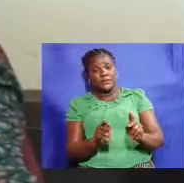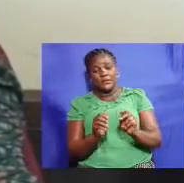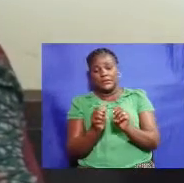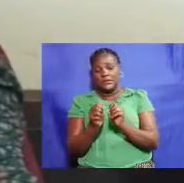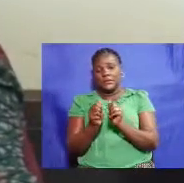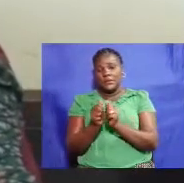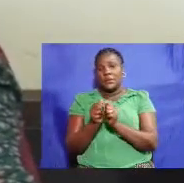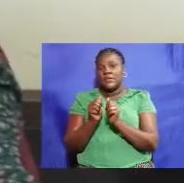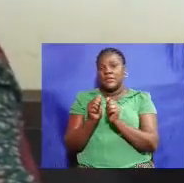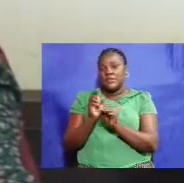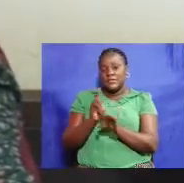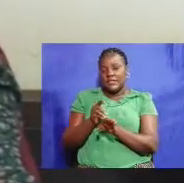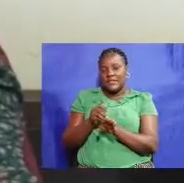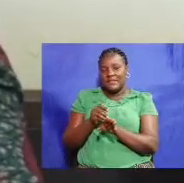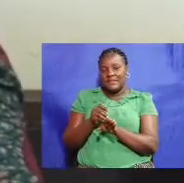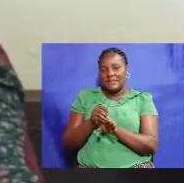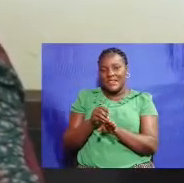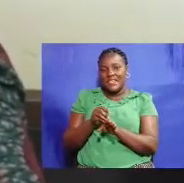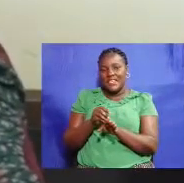disability need more.